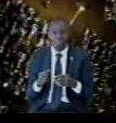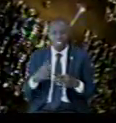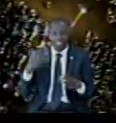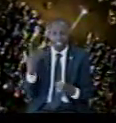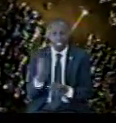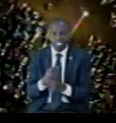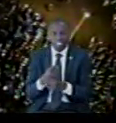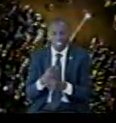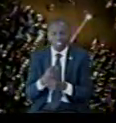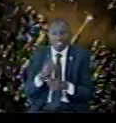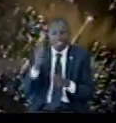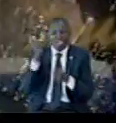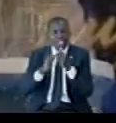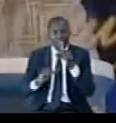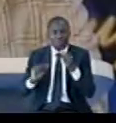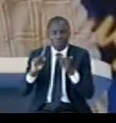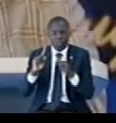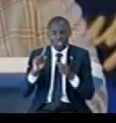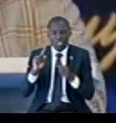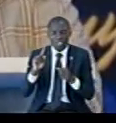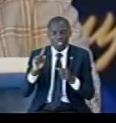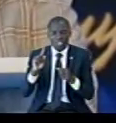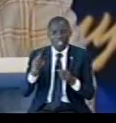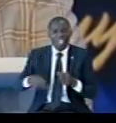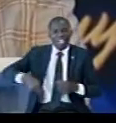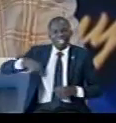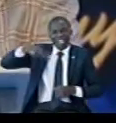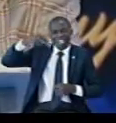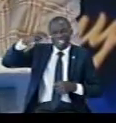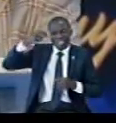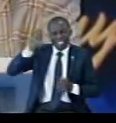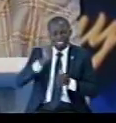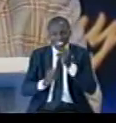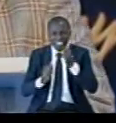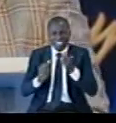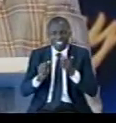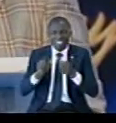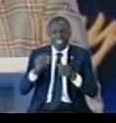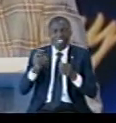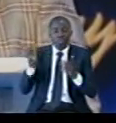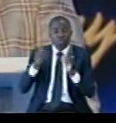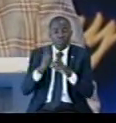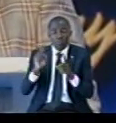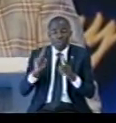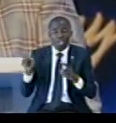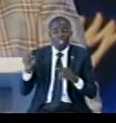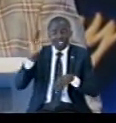Take everyone higher than where they are now.